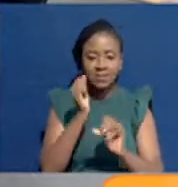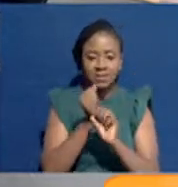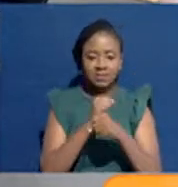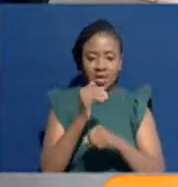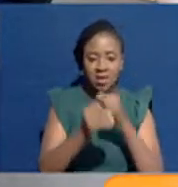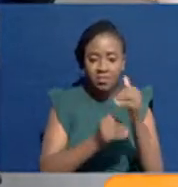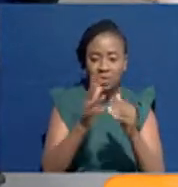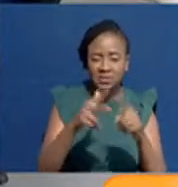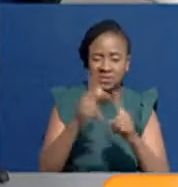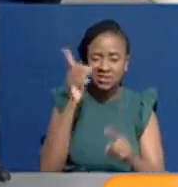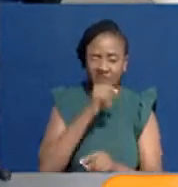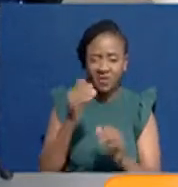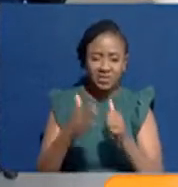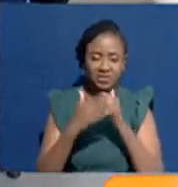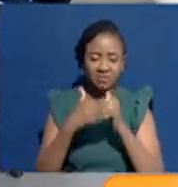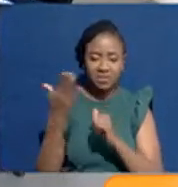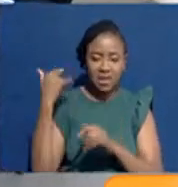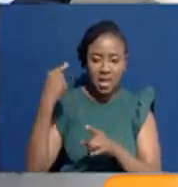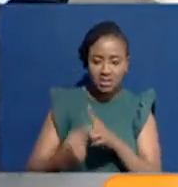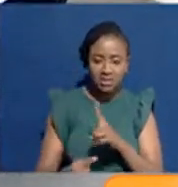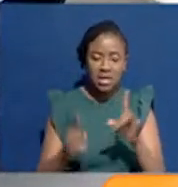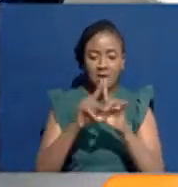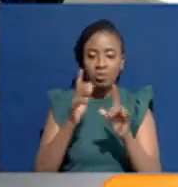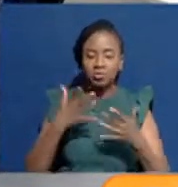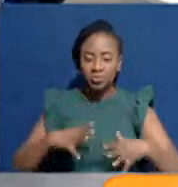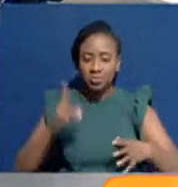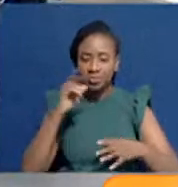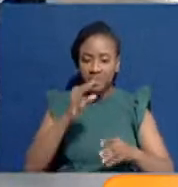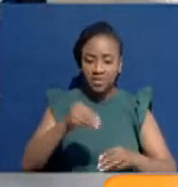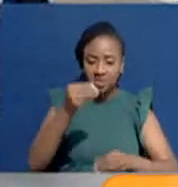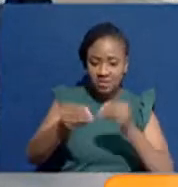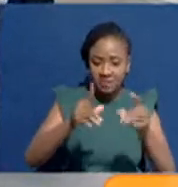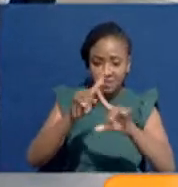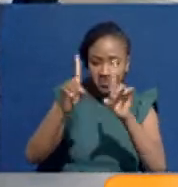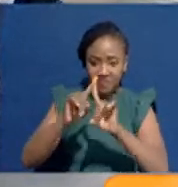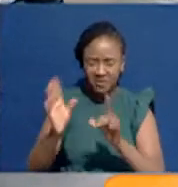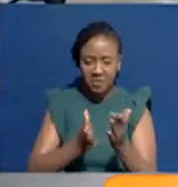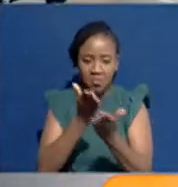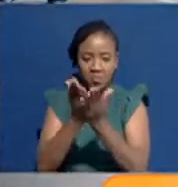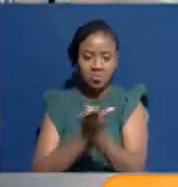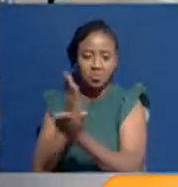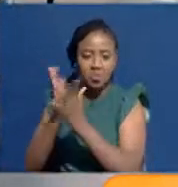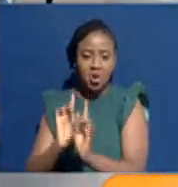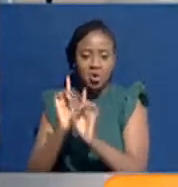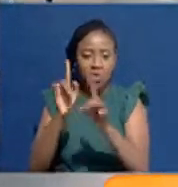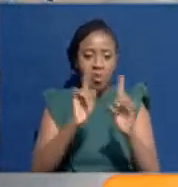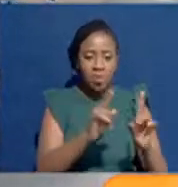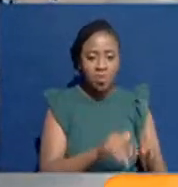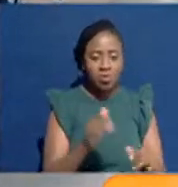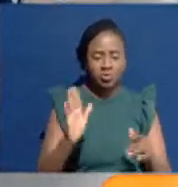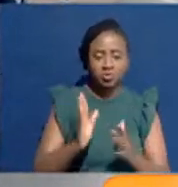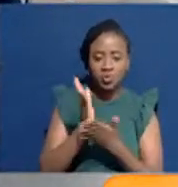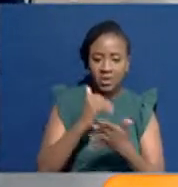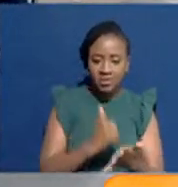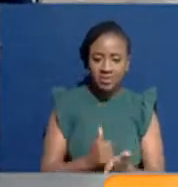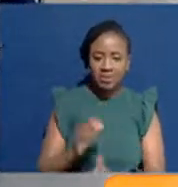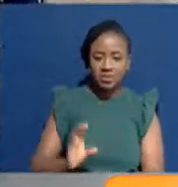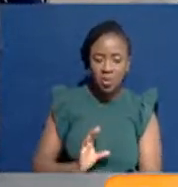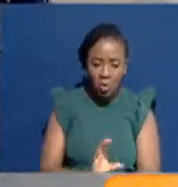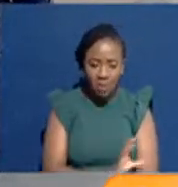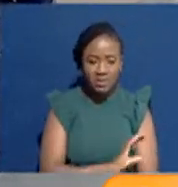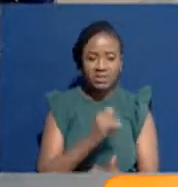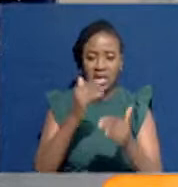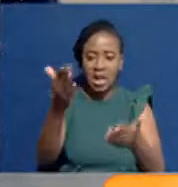the previous year. And people have given their proposals, they've gone to departmental committees, and now it has come to the floor of the House.